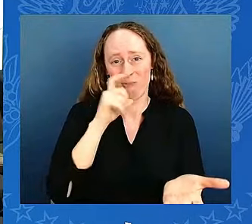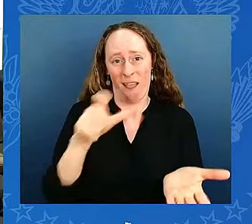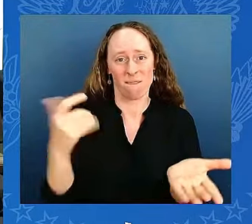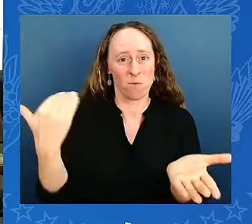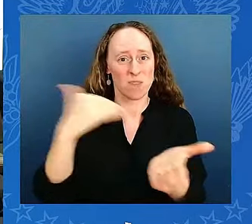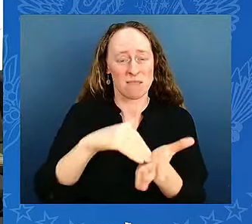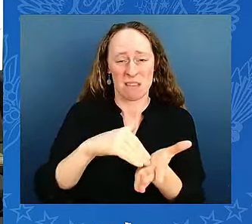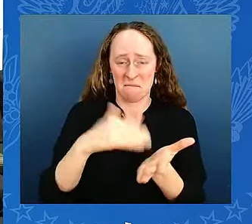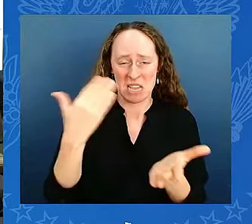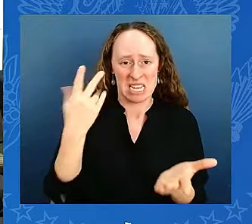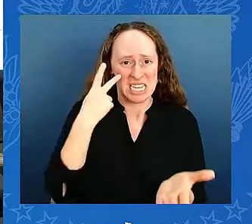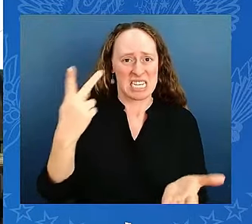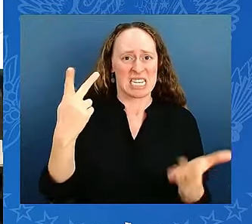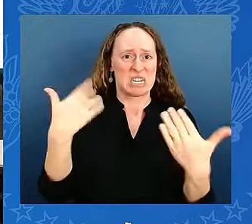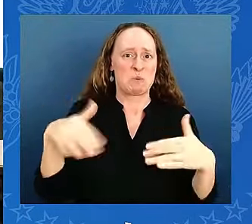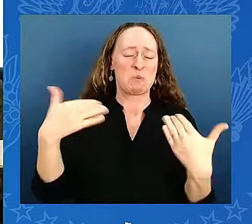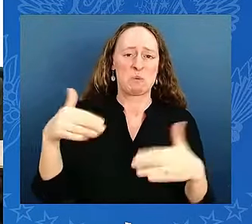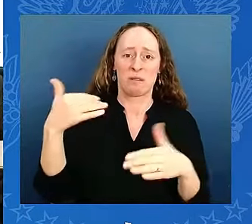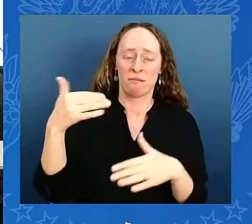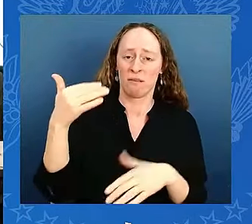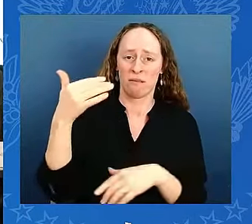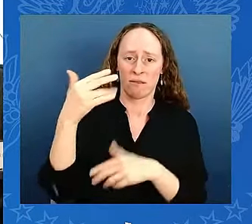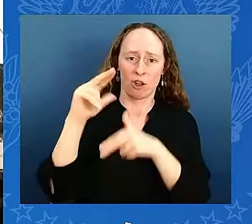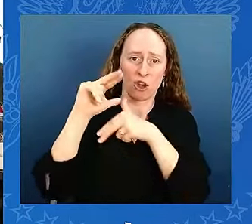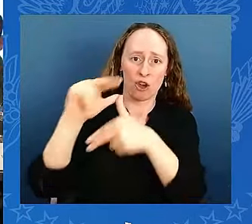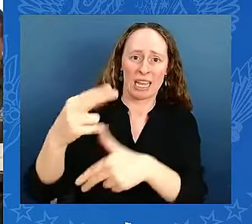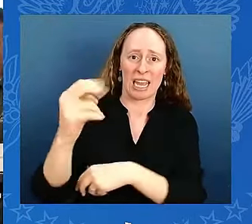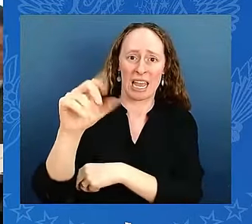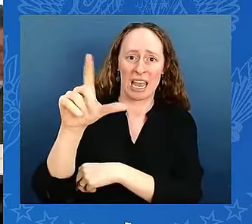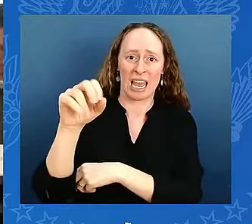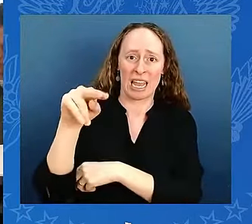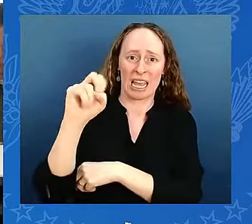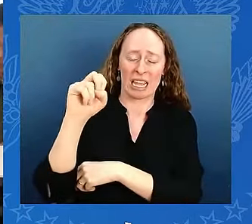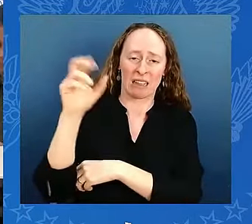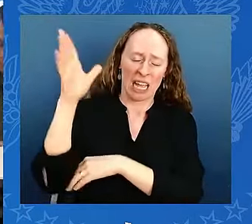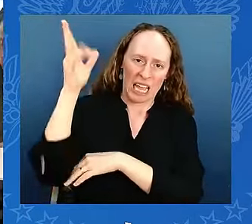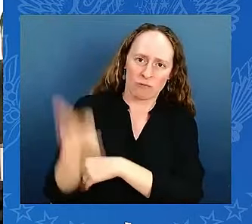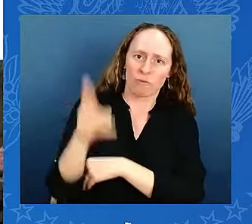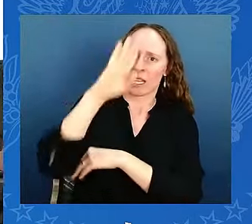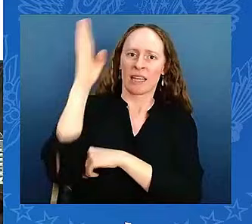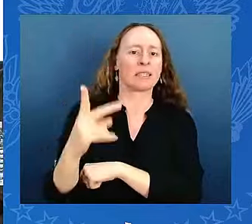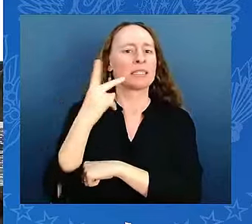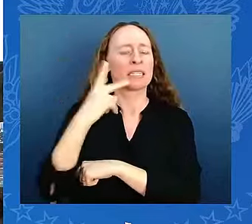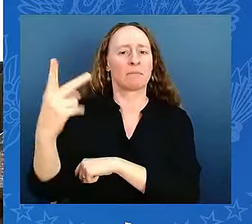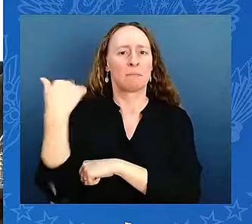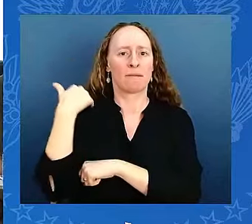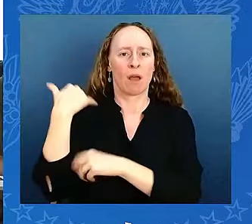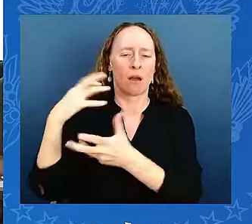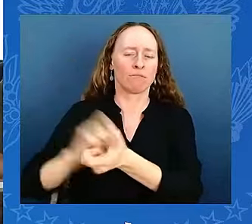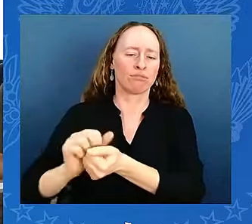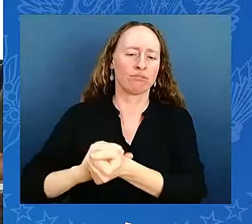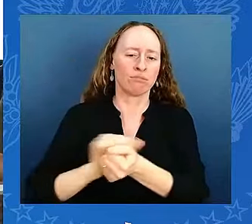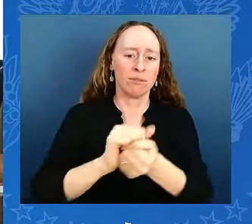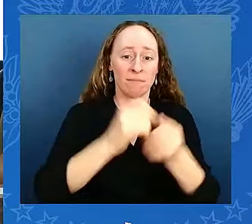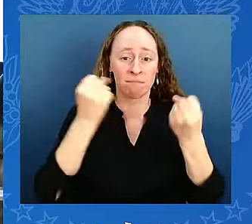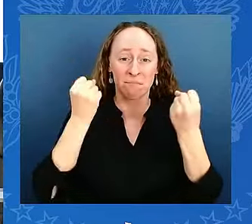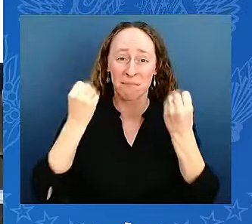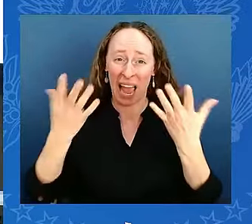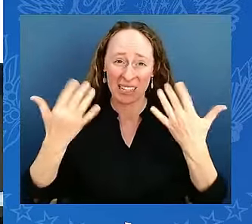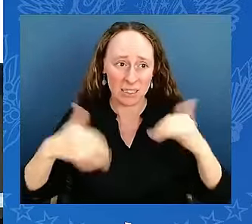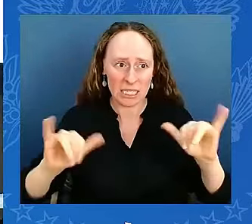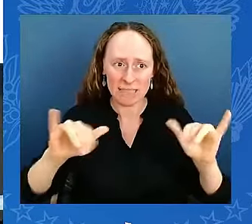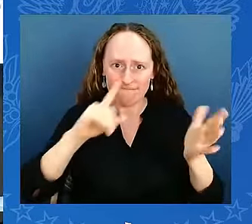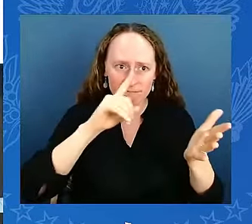proportions. The damage is still being assessed, and many people are still unaccounted for. So I'm here to